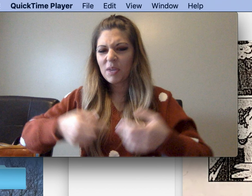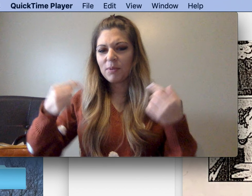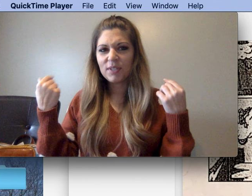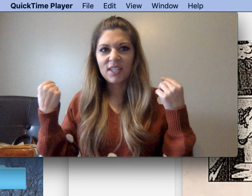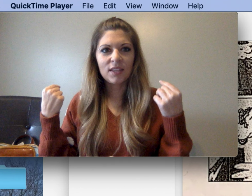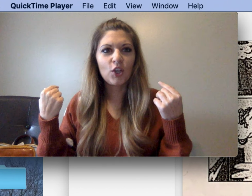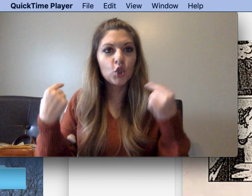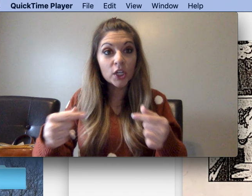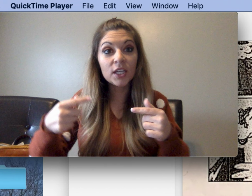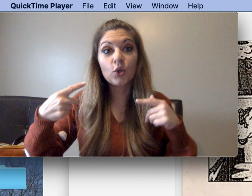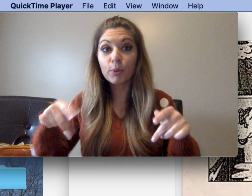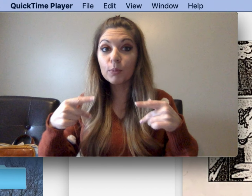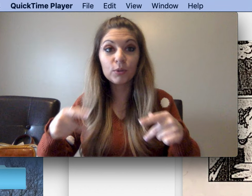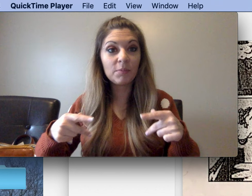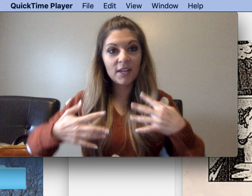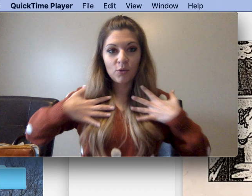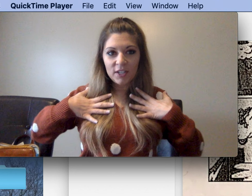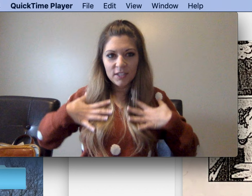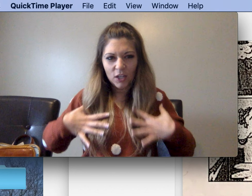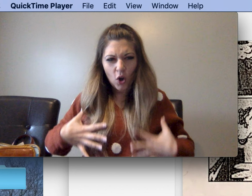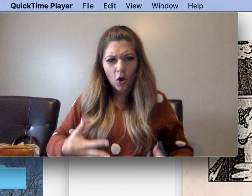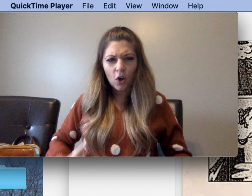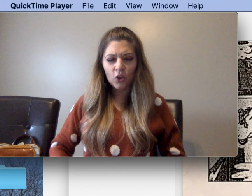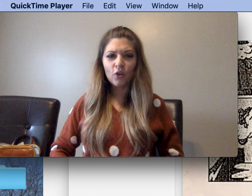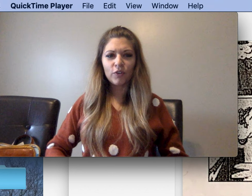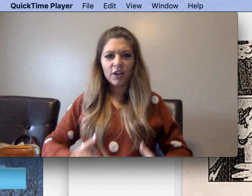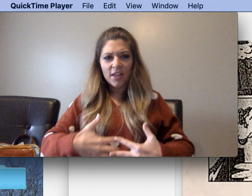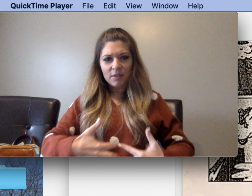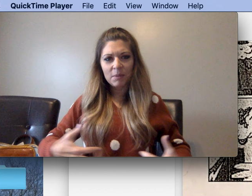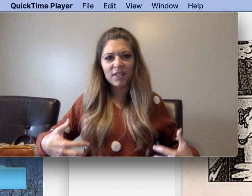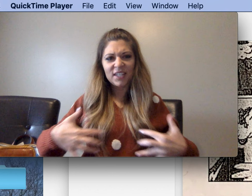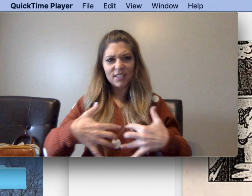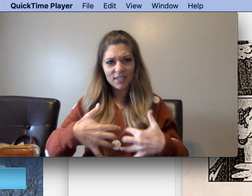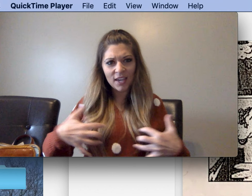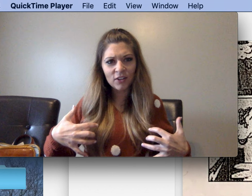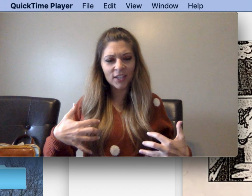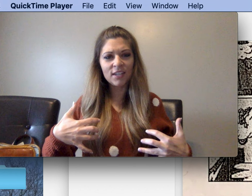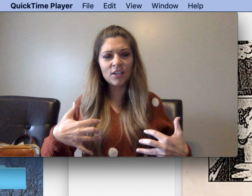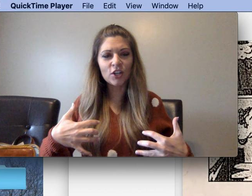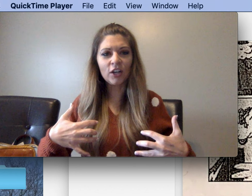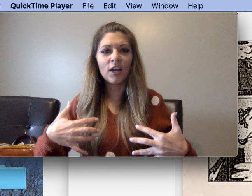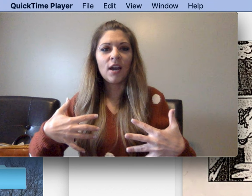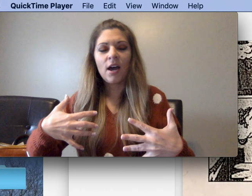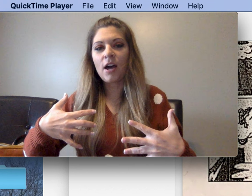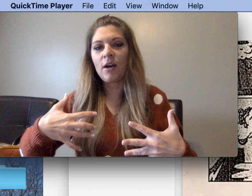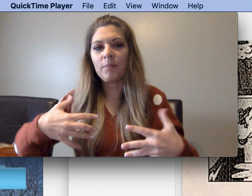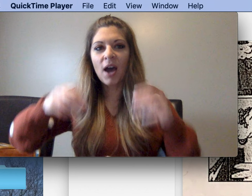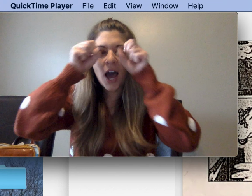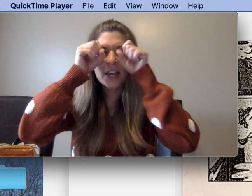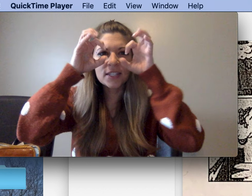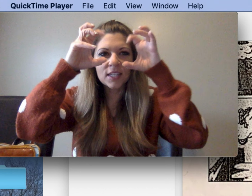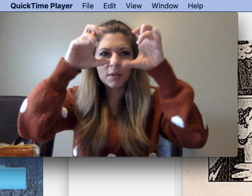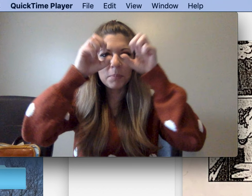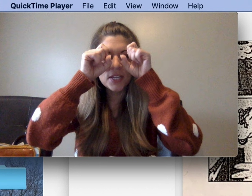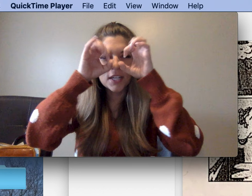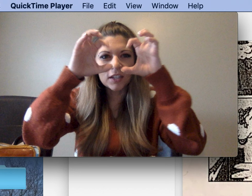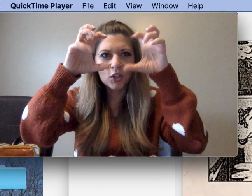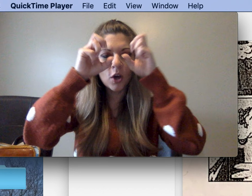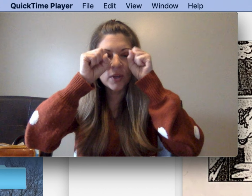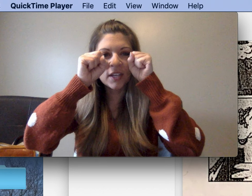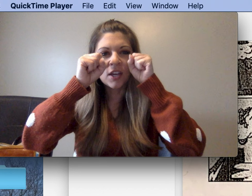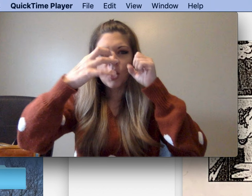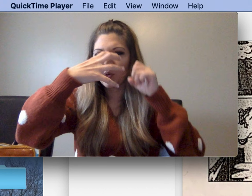I maybe would say I'm like green or purple, depending on what it is, like all over, and then maybe like scaly here, eyes like